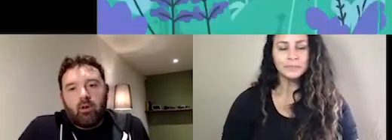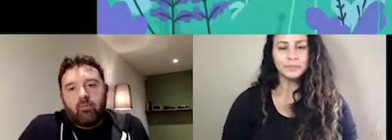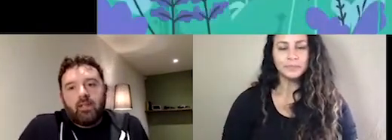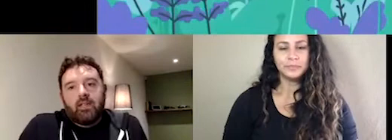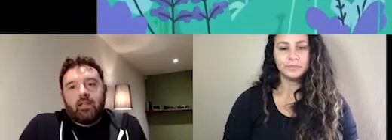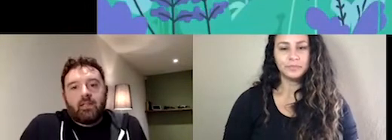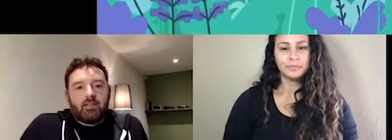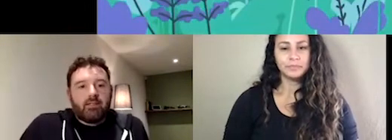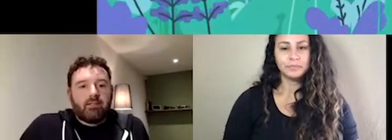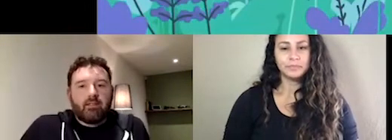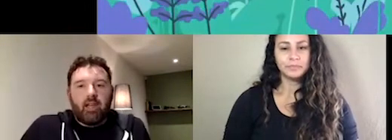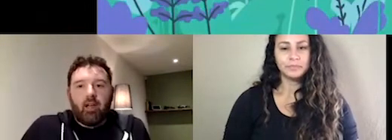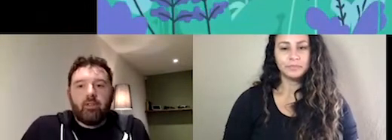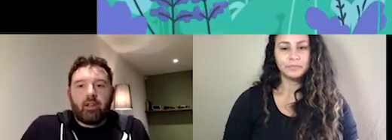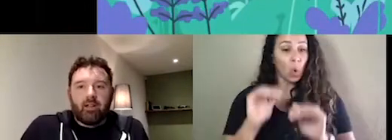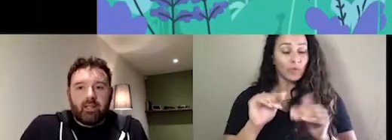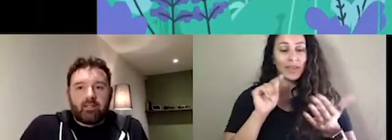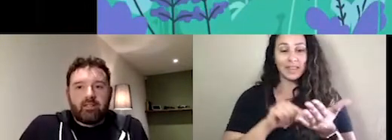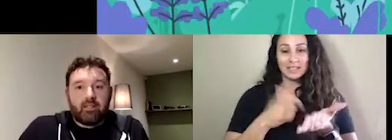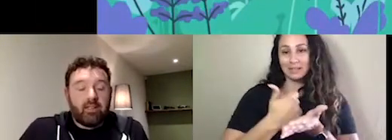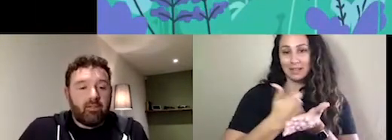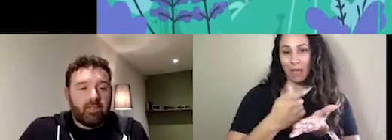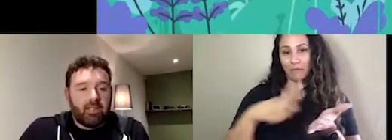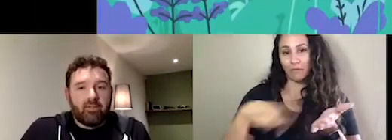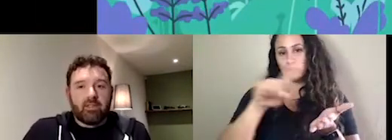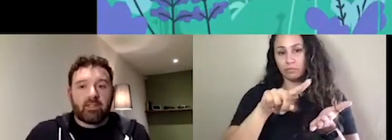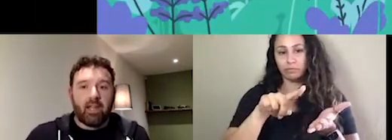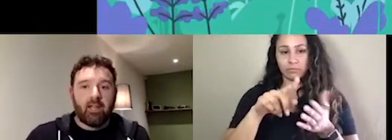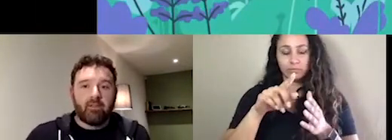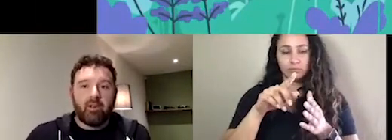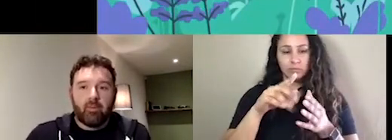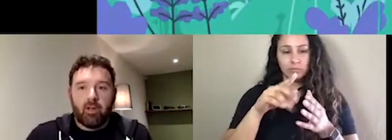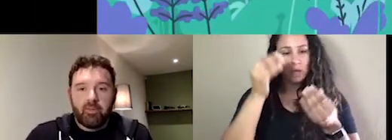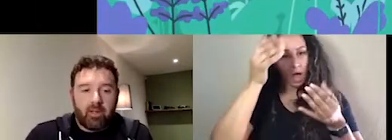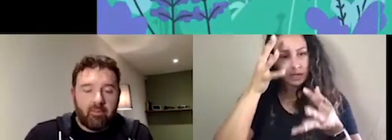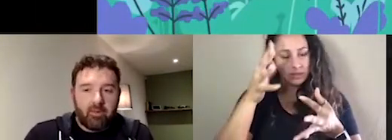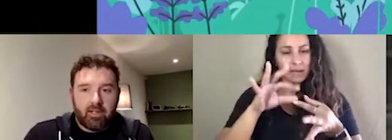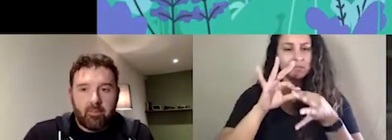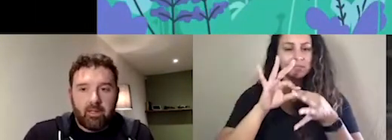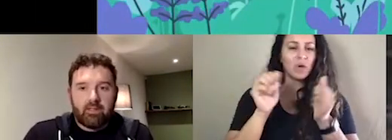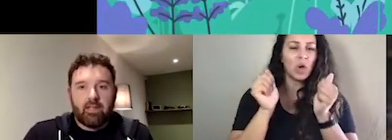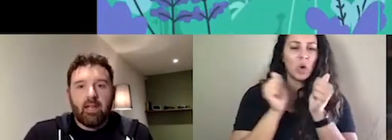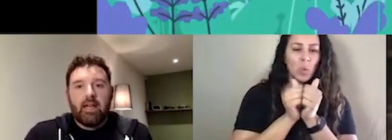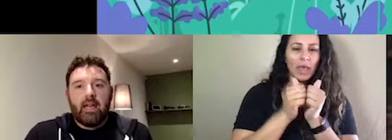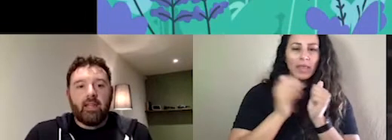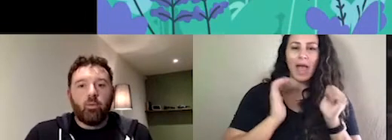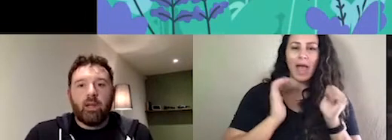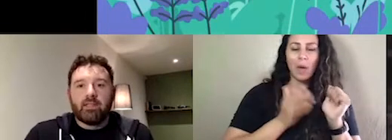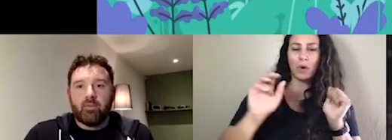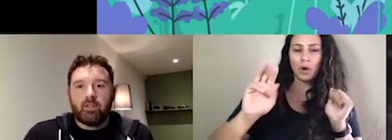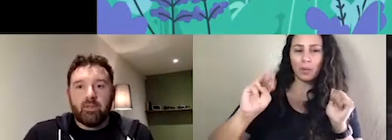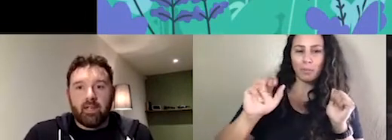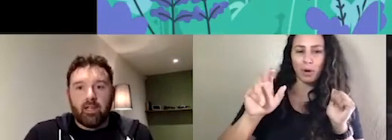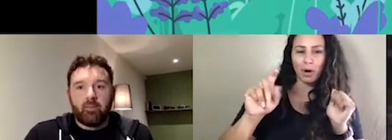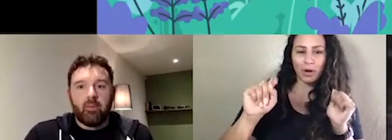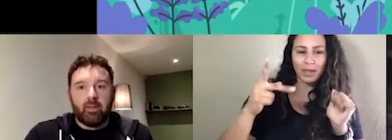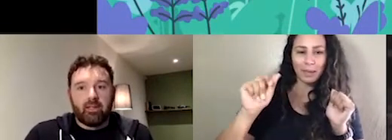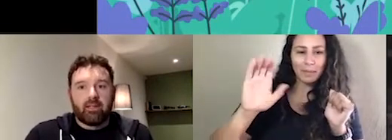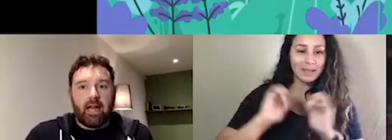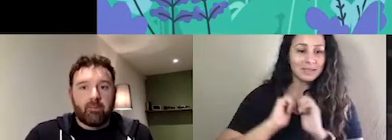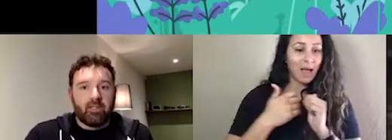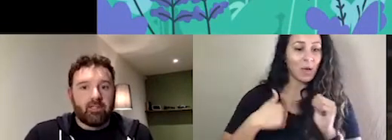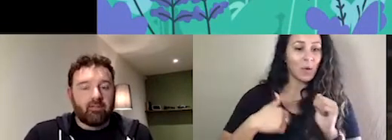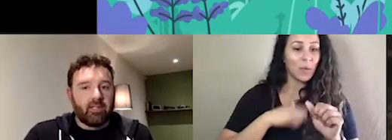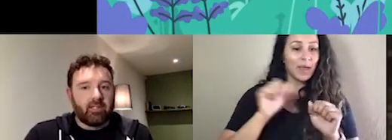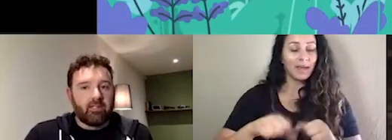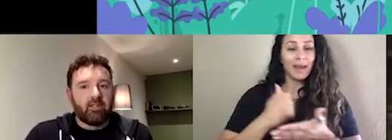So hopefully this is helpful context to give you a sense of the scale of the HubSpot App Marketplace and the ways in which we can help you build